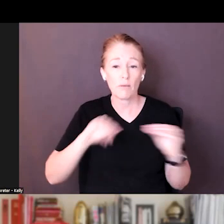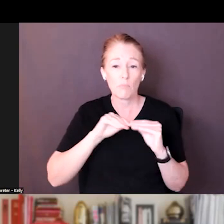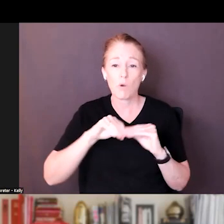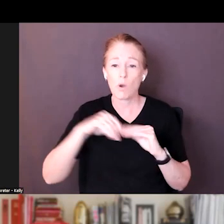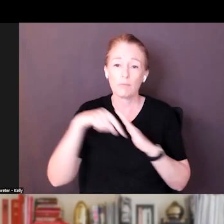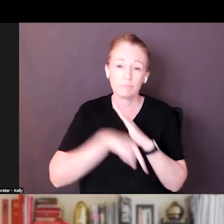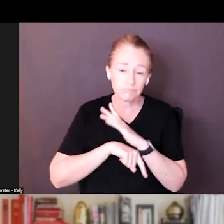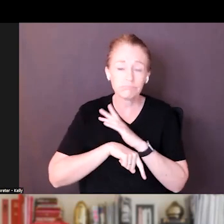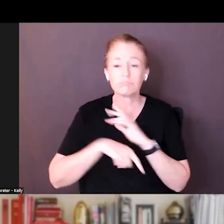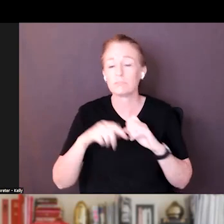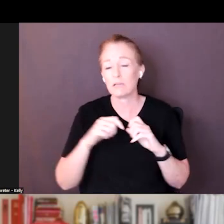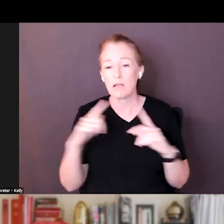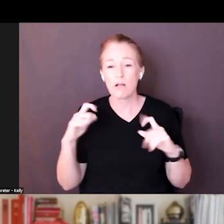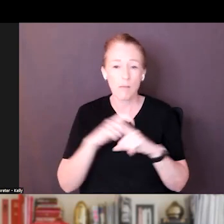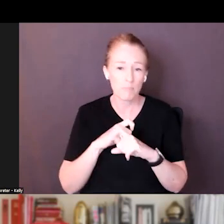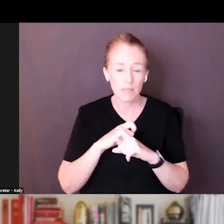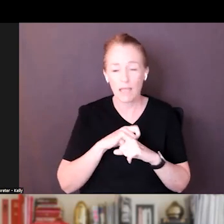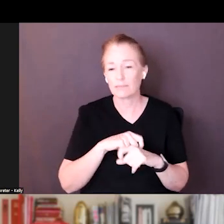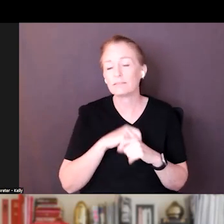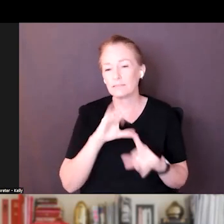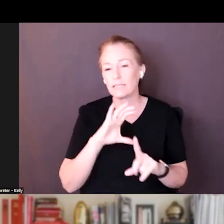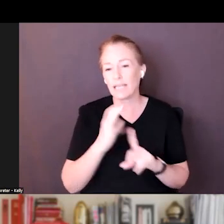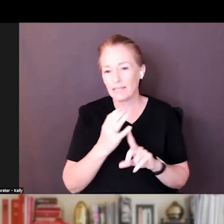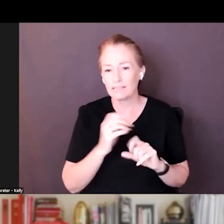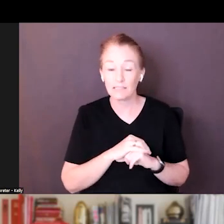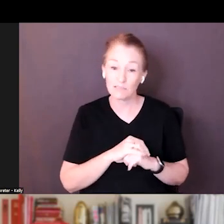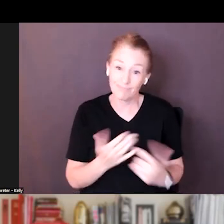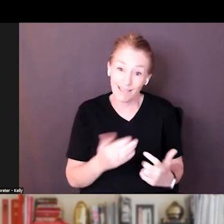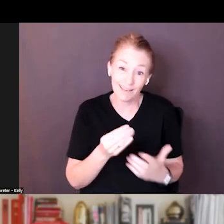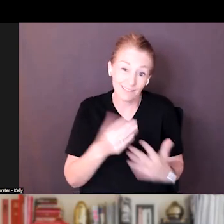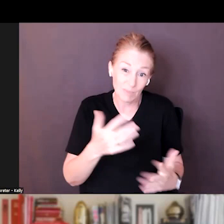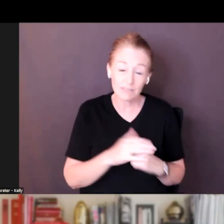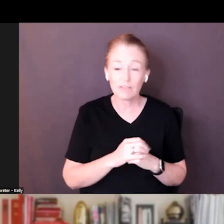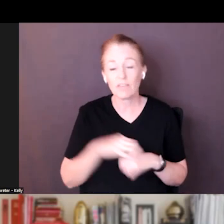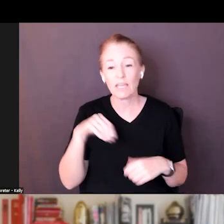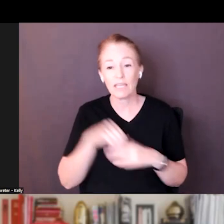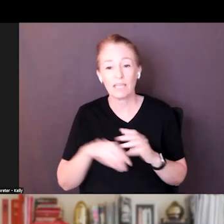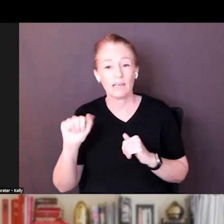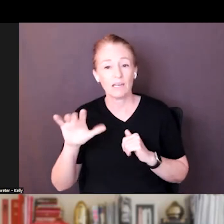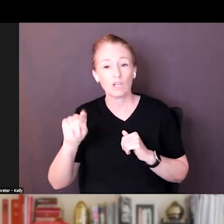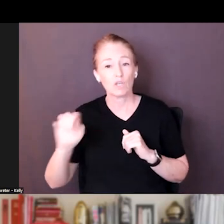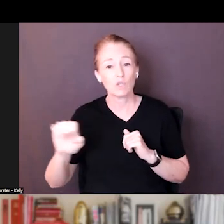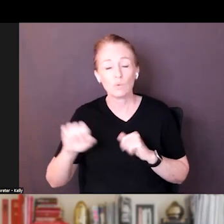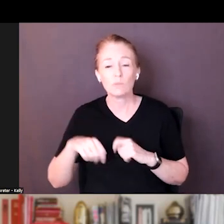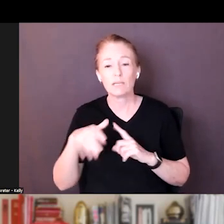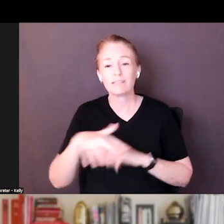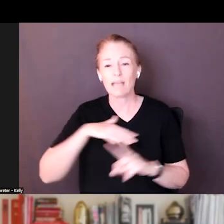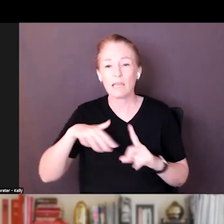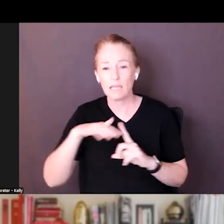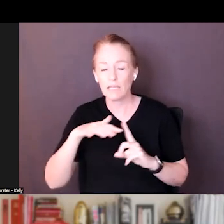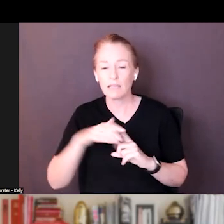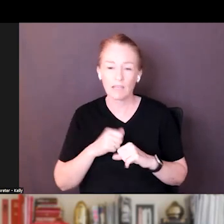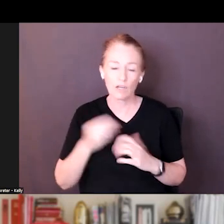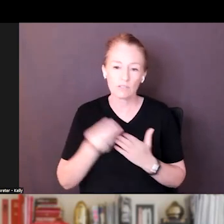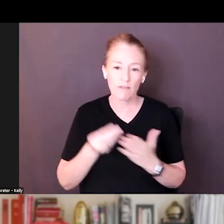that those services are costly. And in an acute care setting, there's often funding that goes, say, with being a